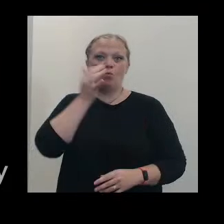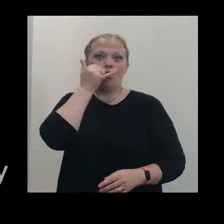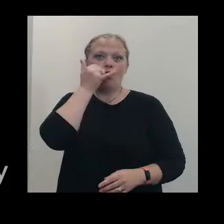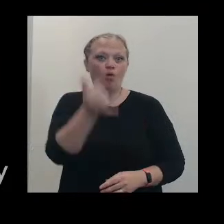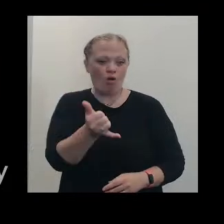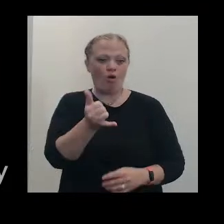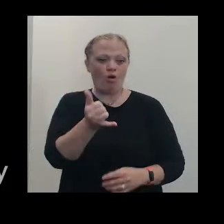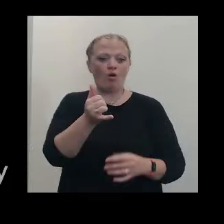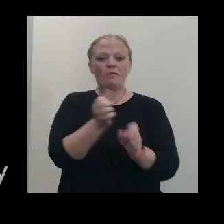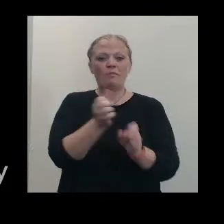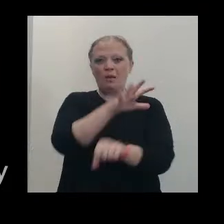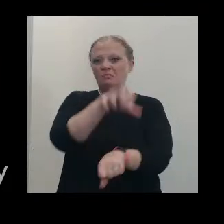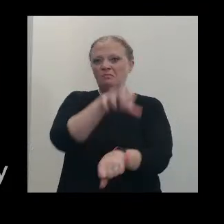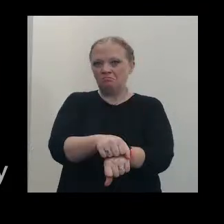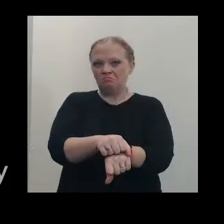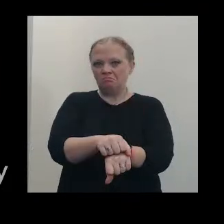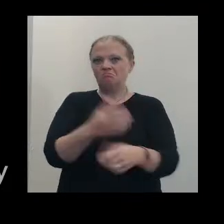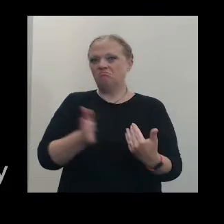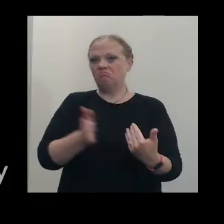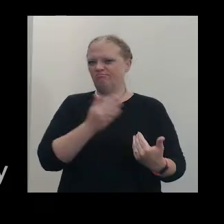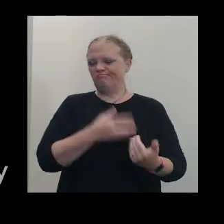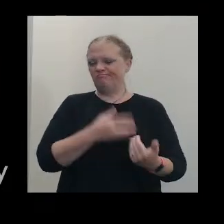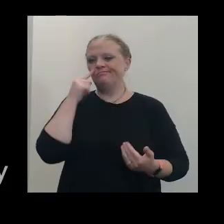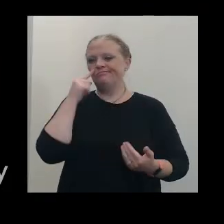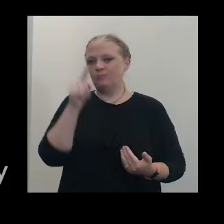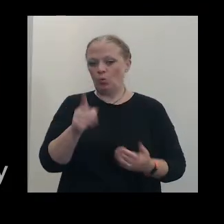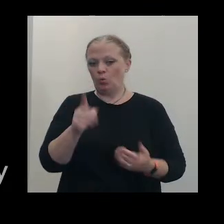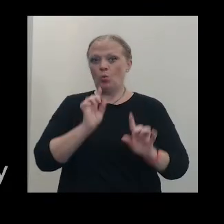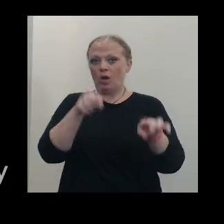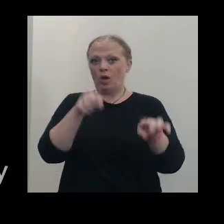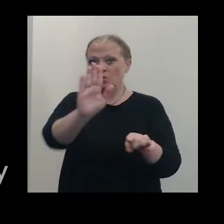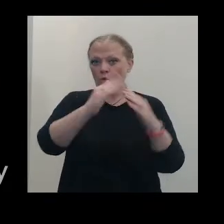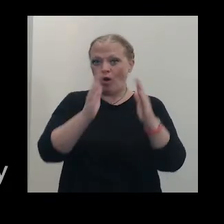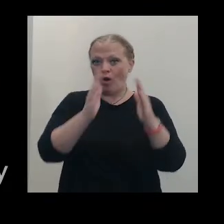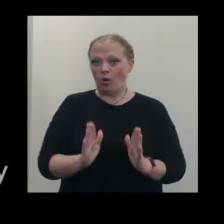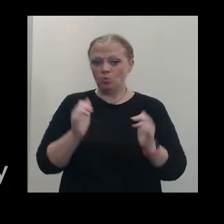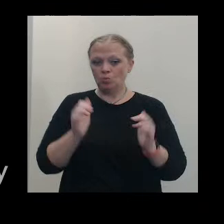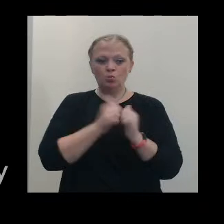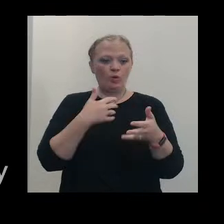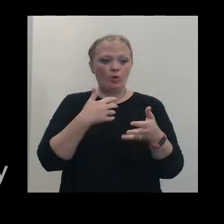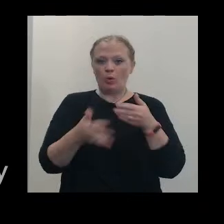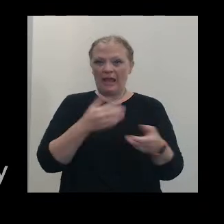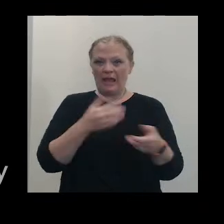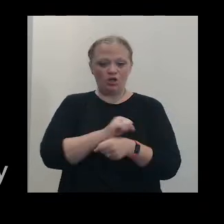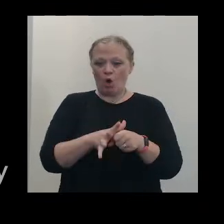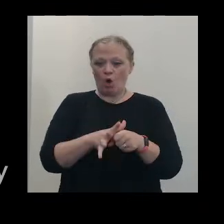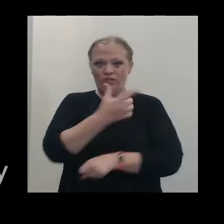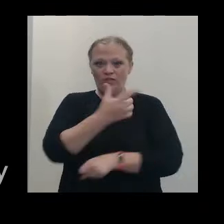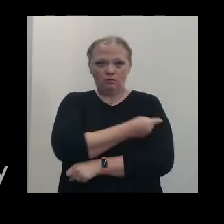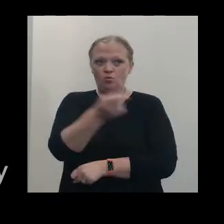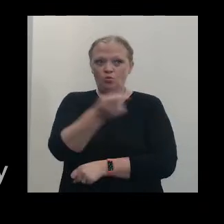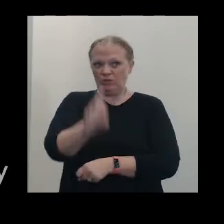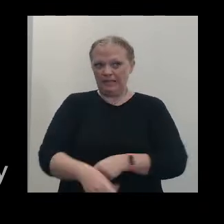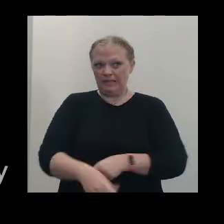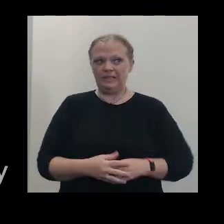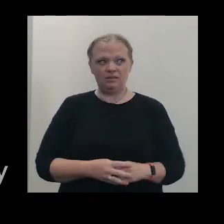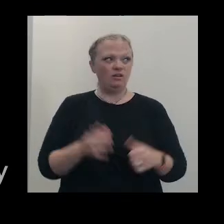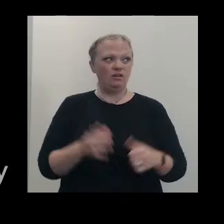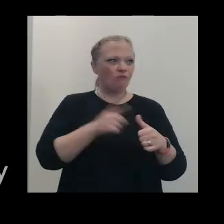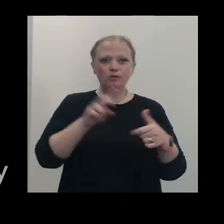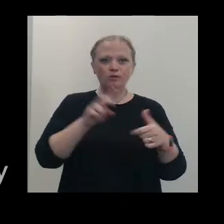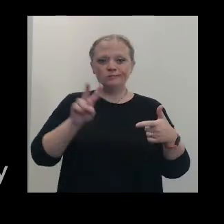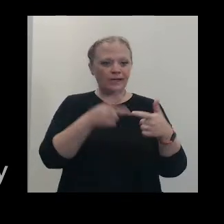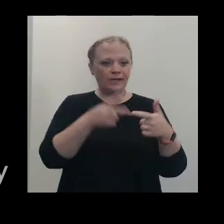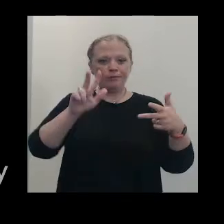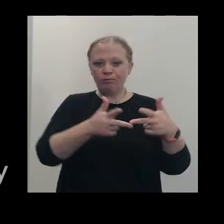and schedule a time that is convenient for you to come to your house with whatever COVID-19 vaccine that you need, a first dose, second